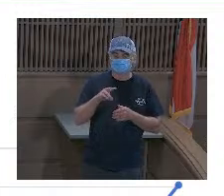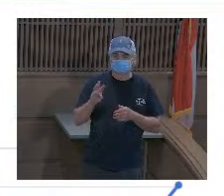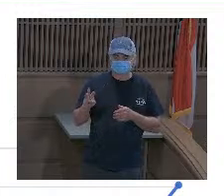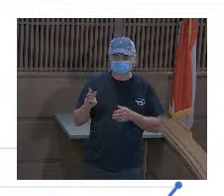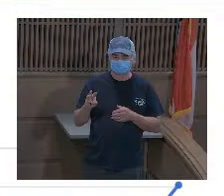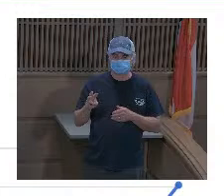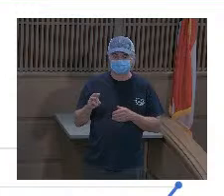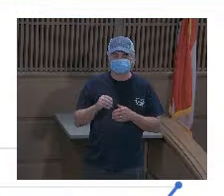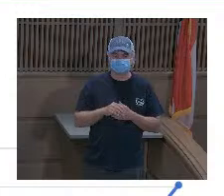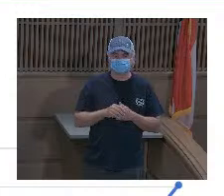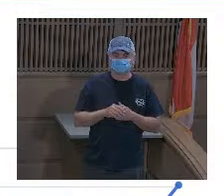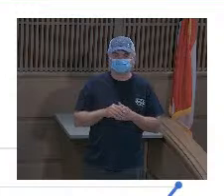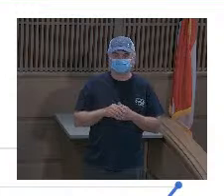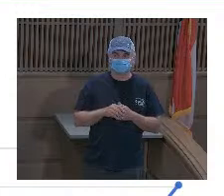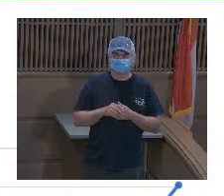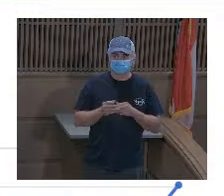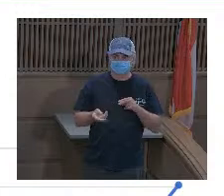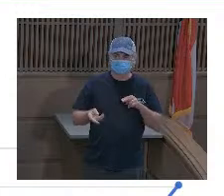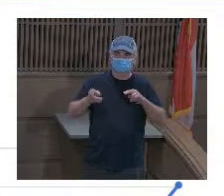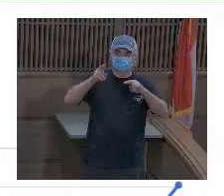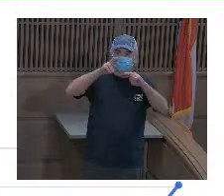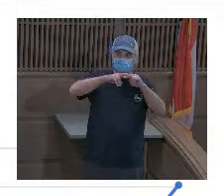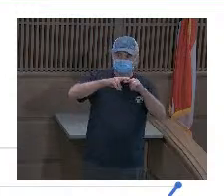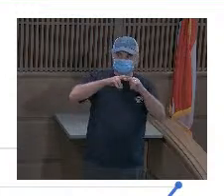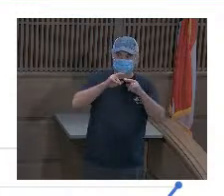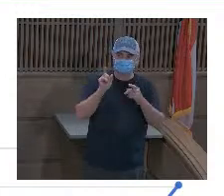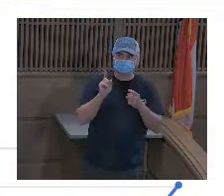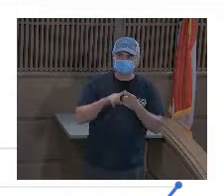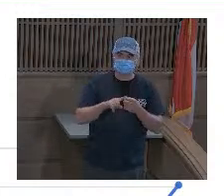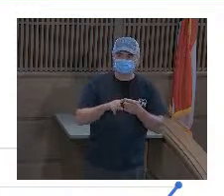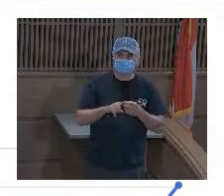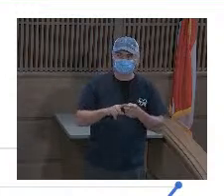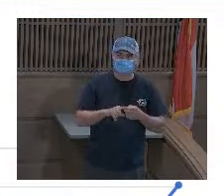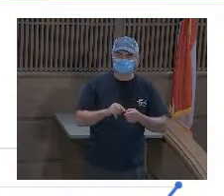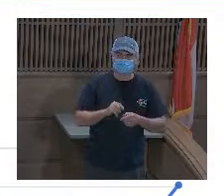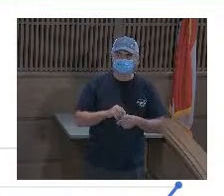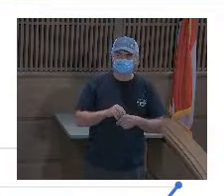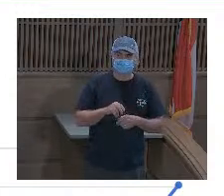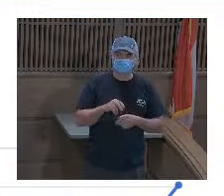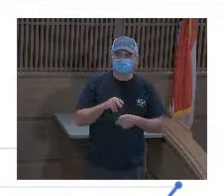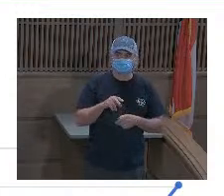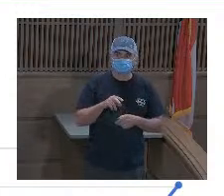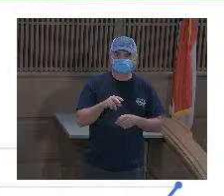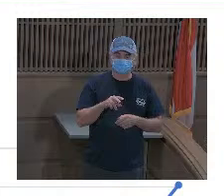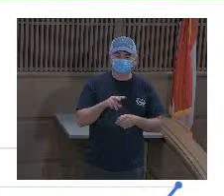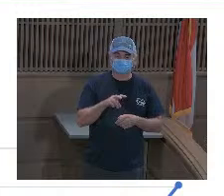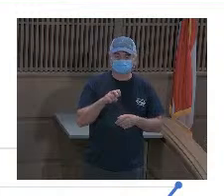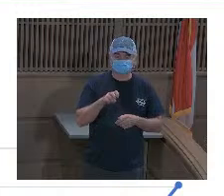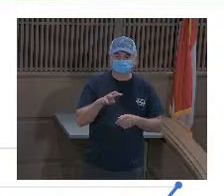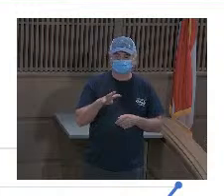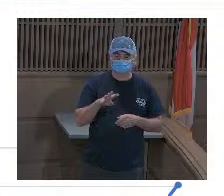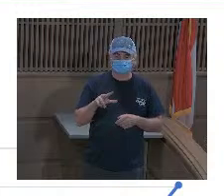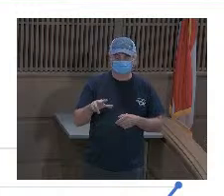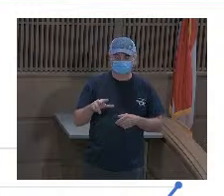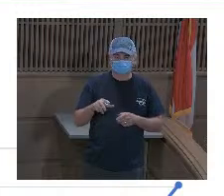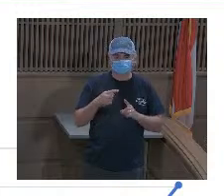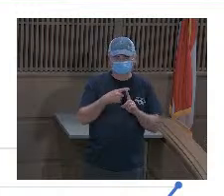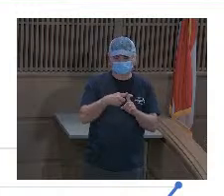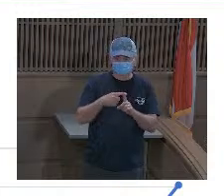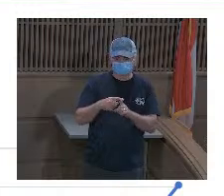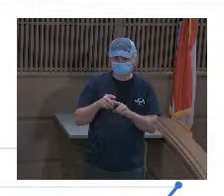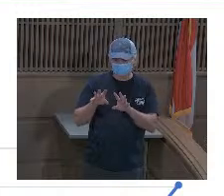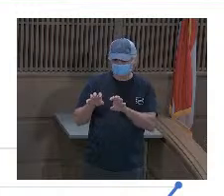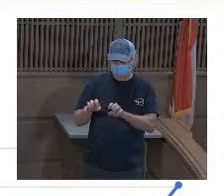2021, we are up to 243 positive cases at 2 weeks. 2 weeks